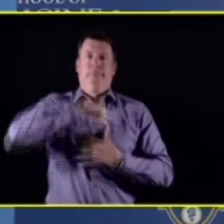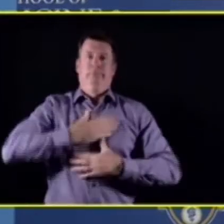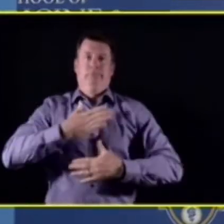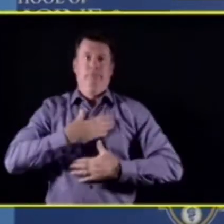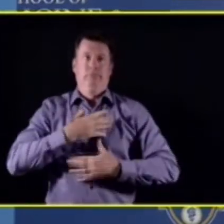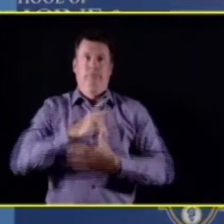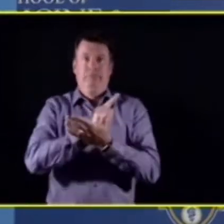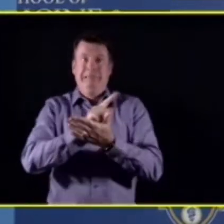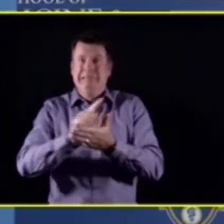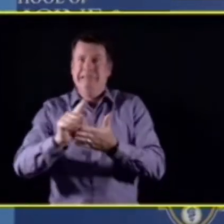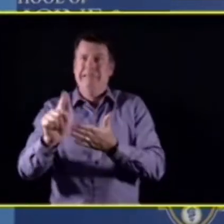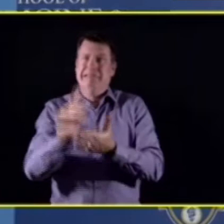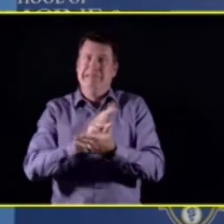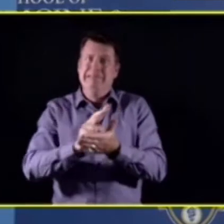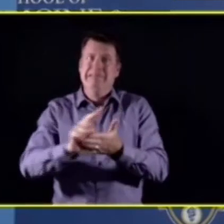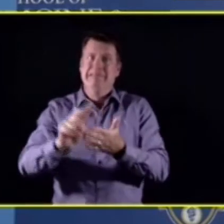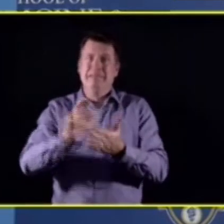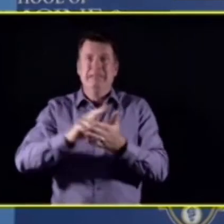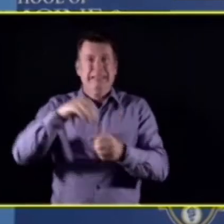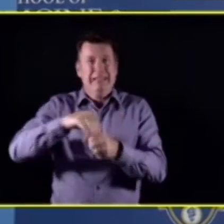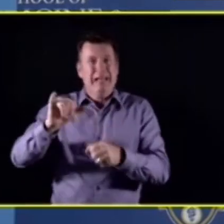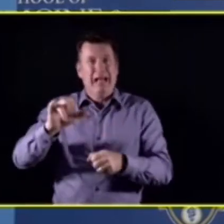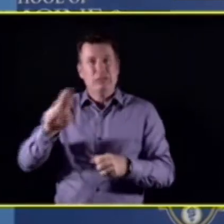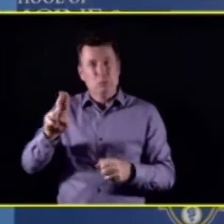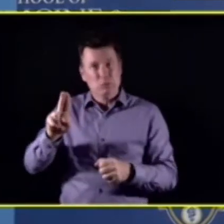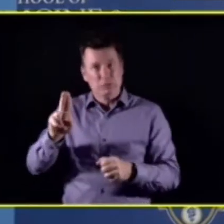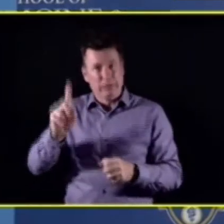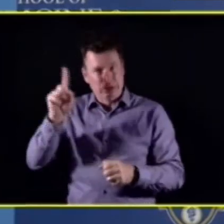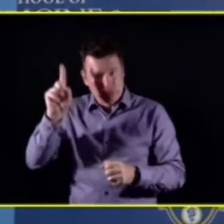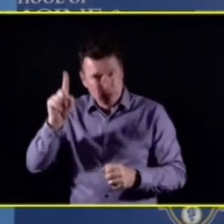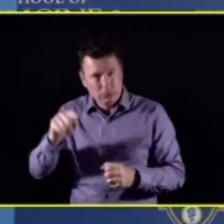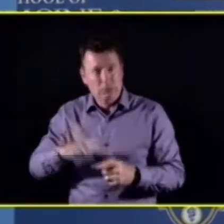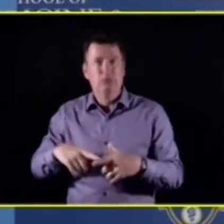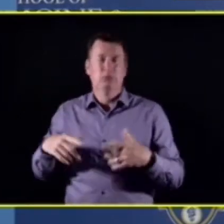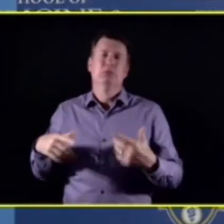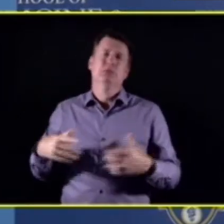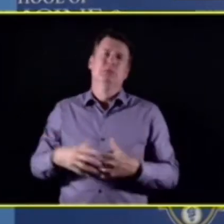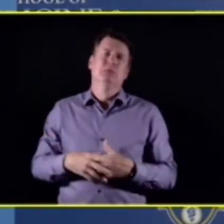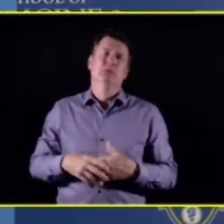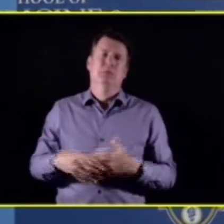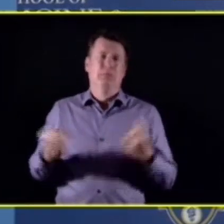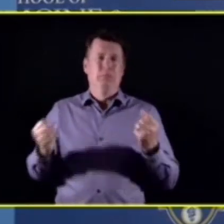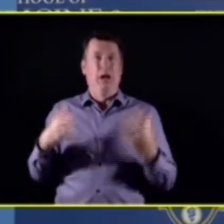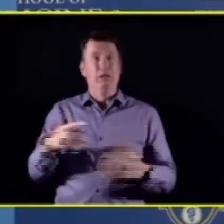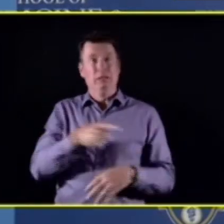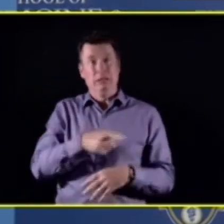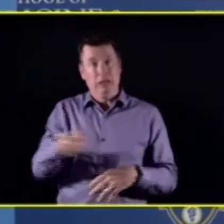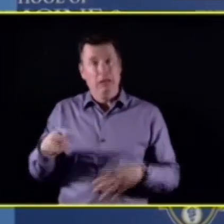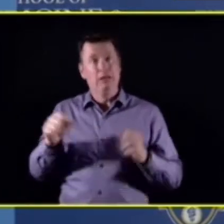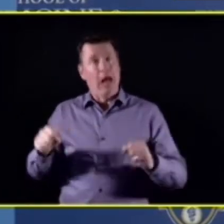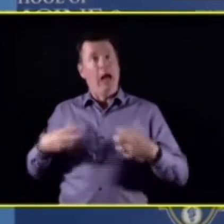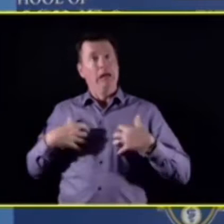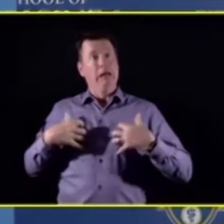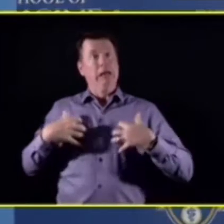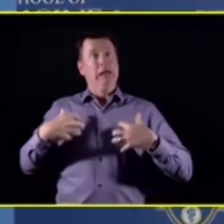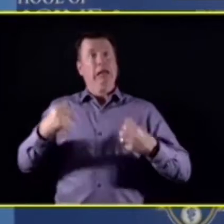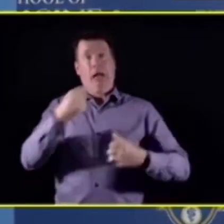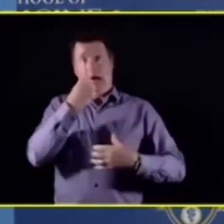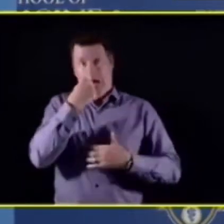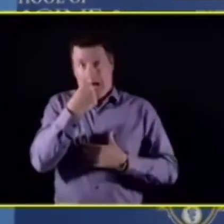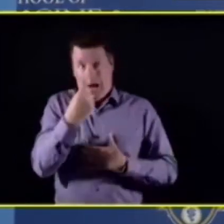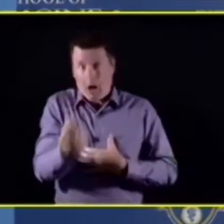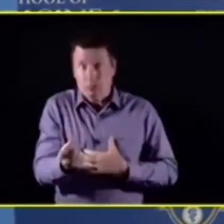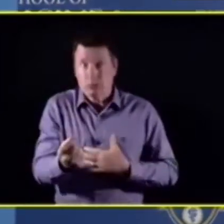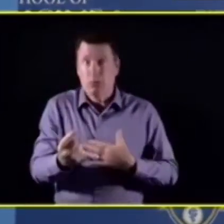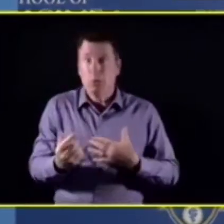unit, but with time they often do get better and are able to be discharged from intensive care and eventually from the hospital. What